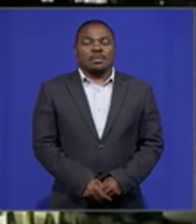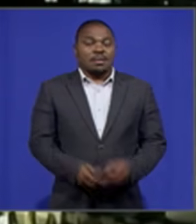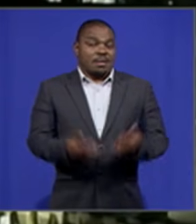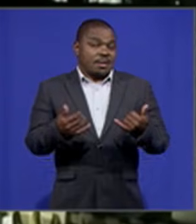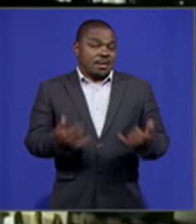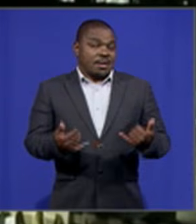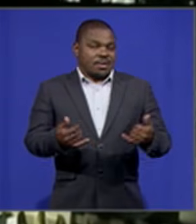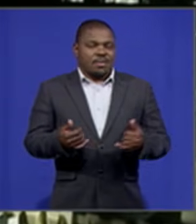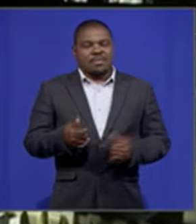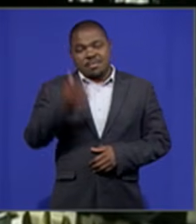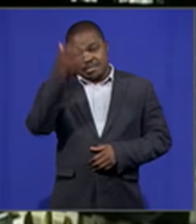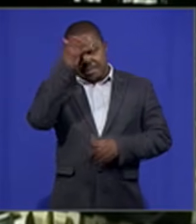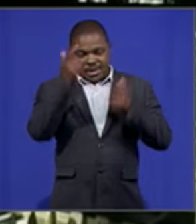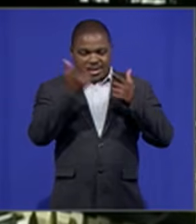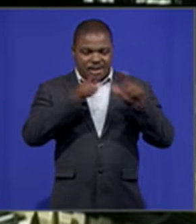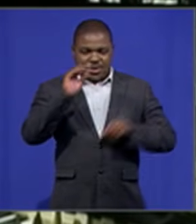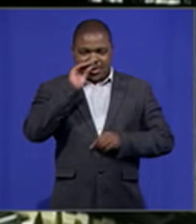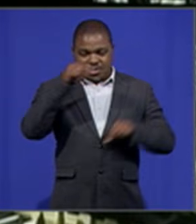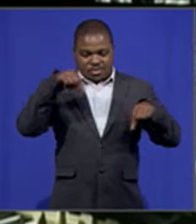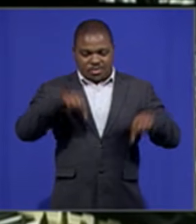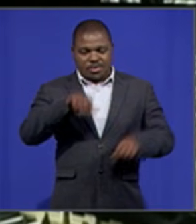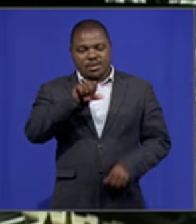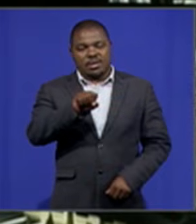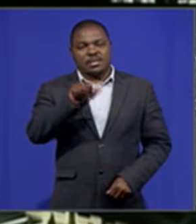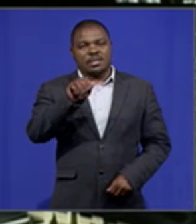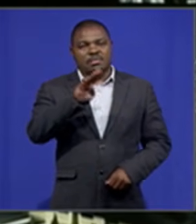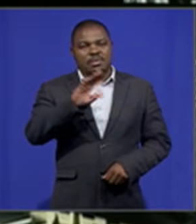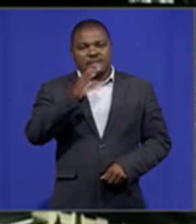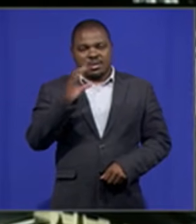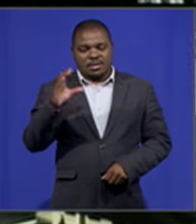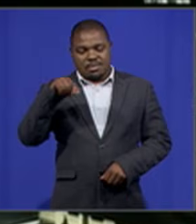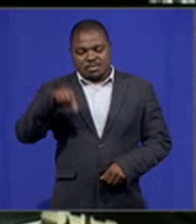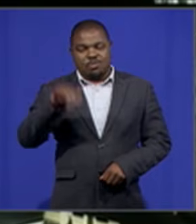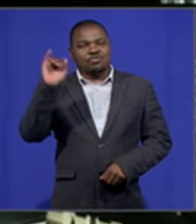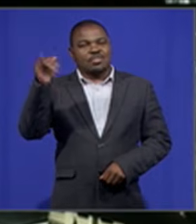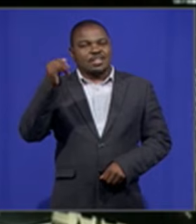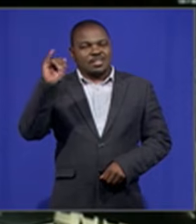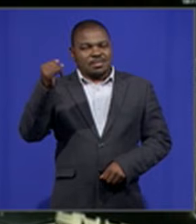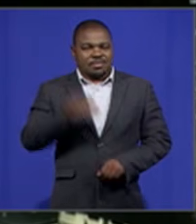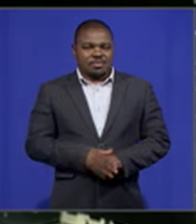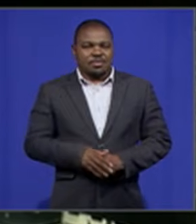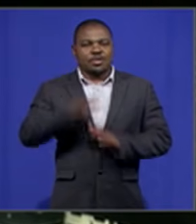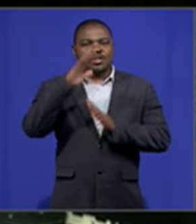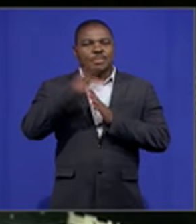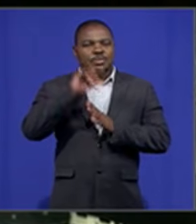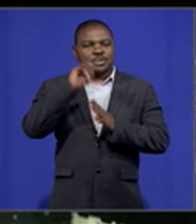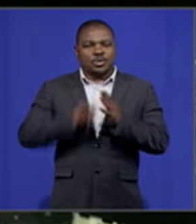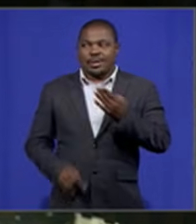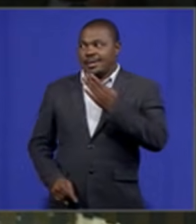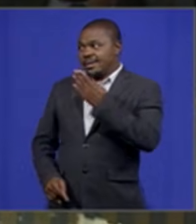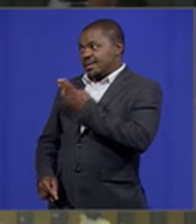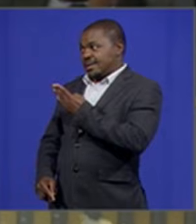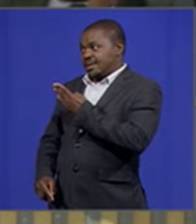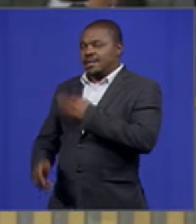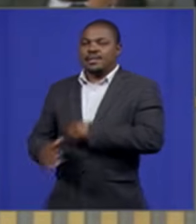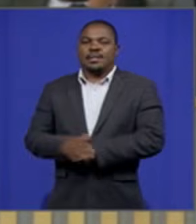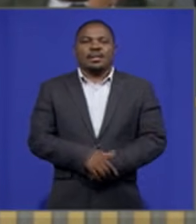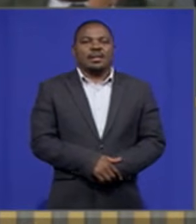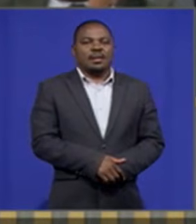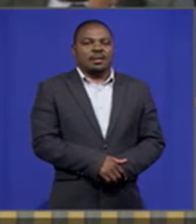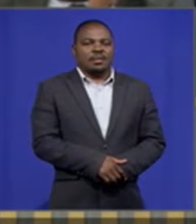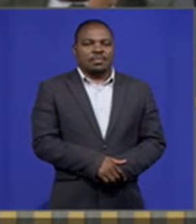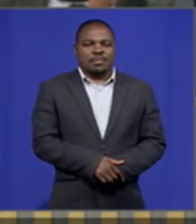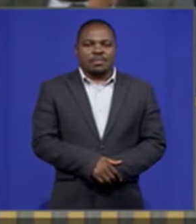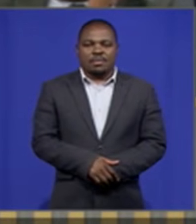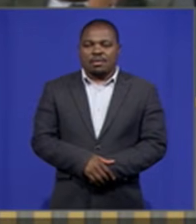Bechunje ke ditaba tša leleme la Sepedi tša SABC go tšwa ka Studio 10 Auckland Park Johannesburg gomme dihlogo tša tšona ke tšeo.